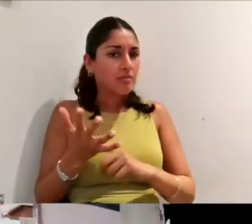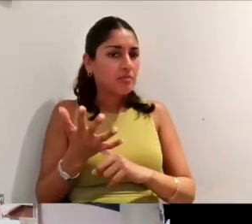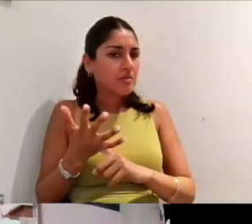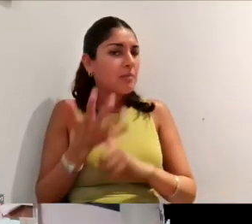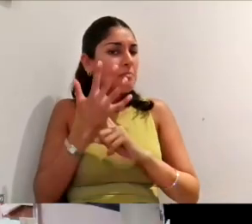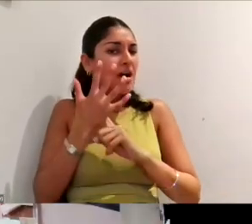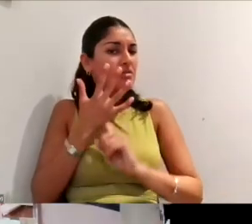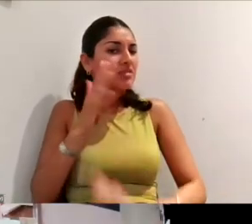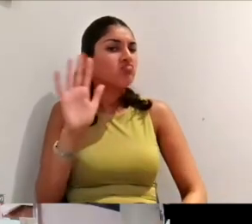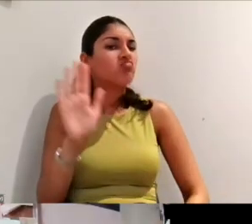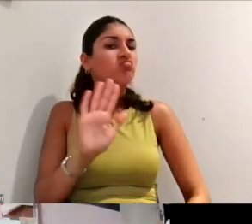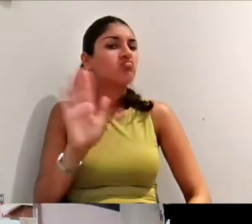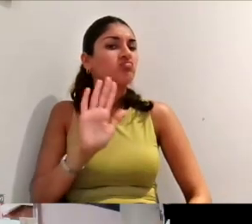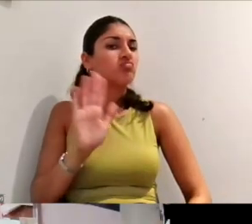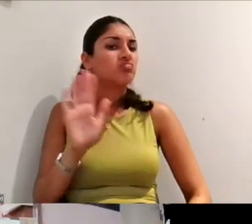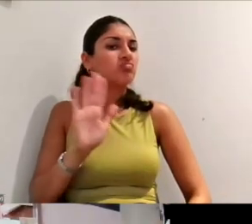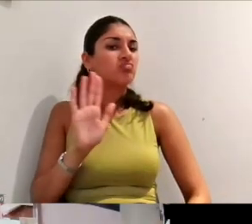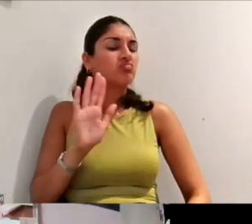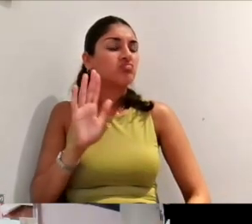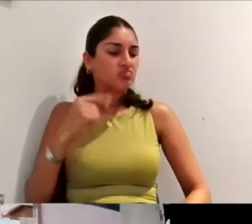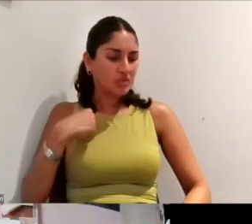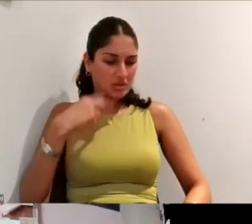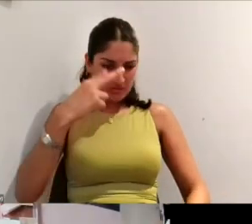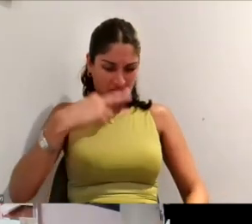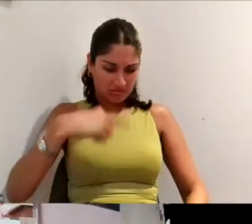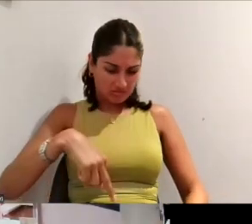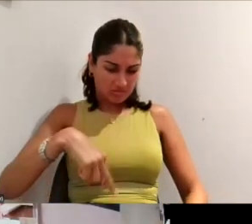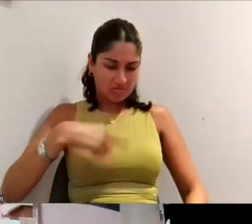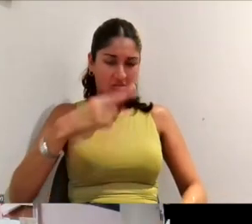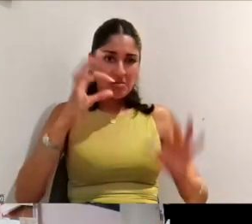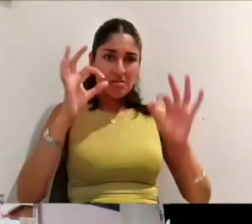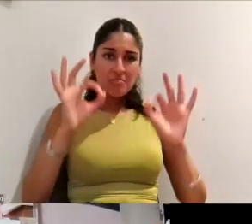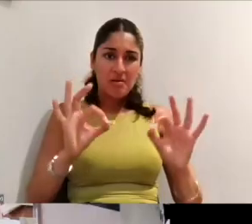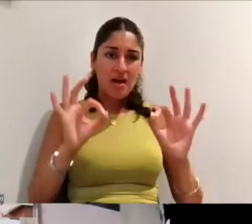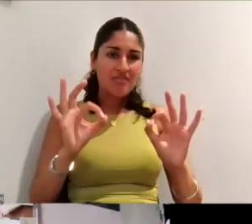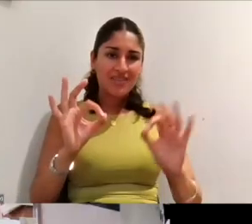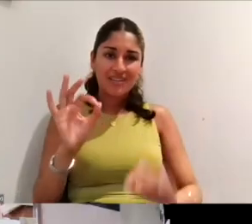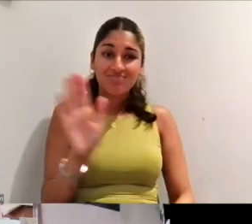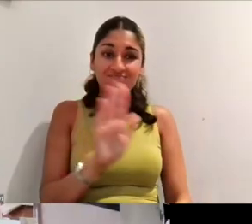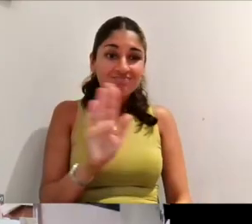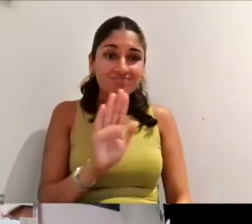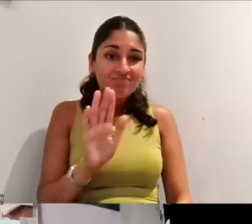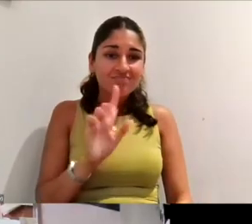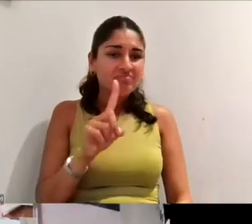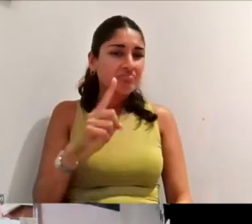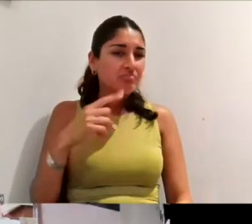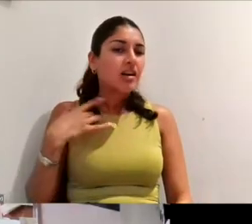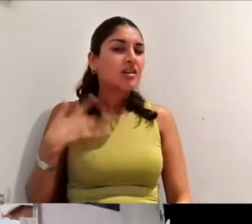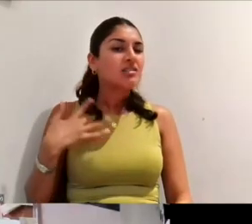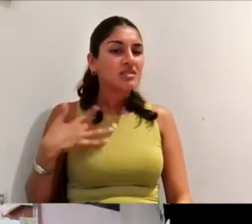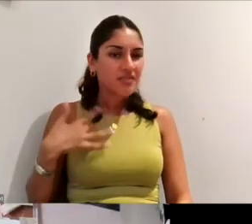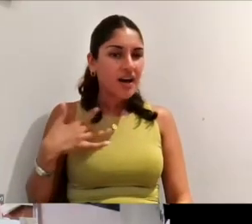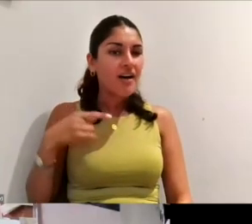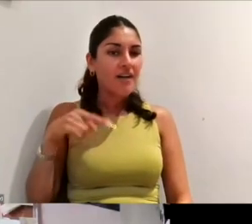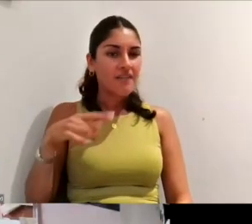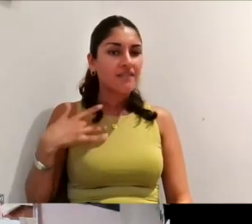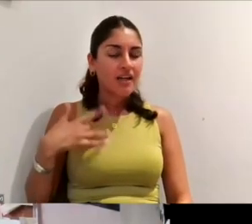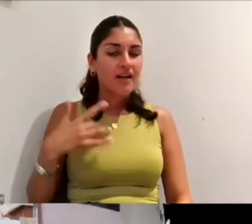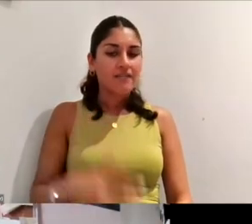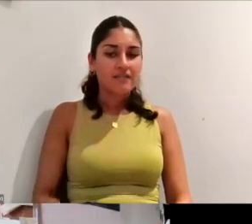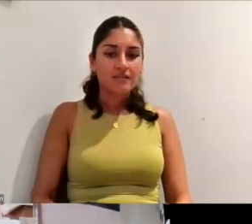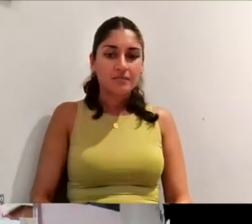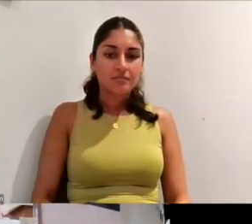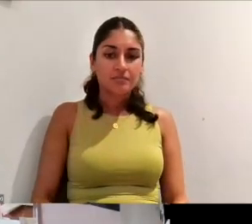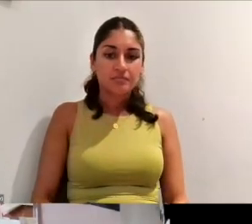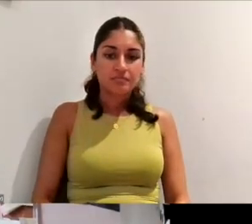a disgrace. Flawed, I survived this sentence, a tough test. A child who